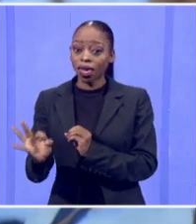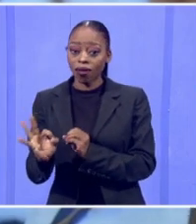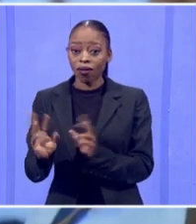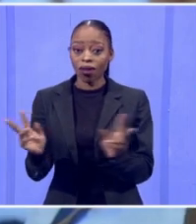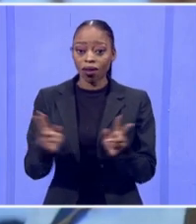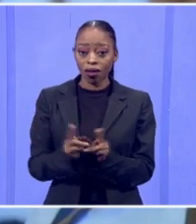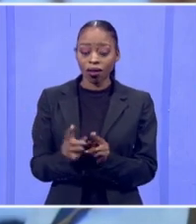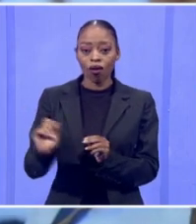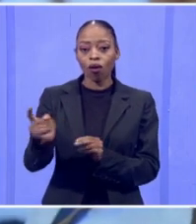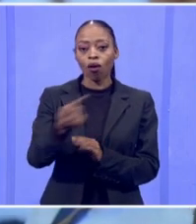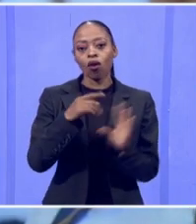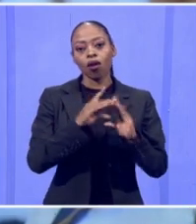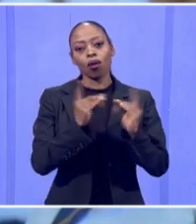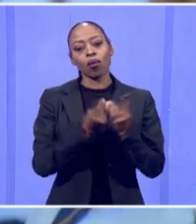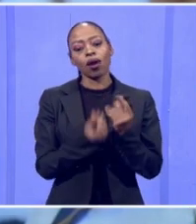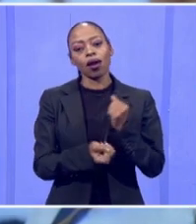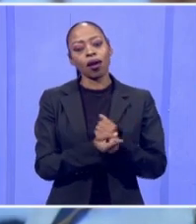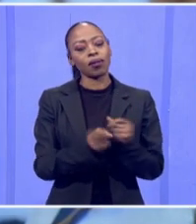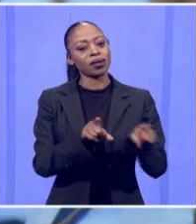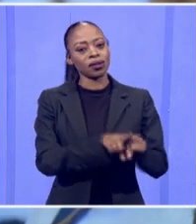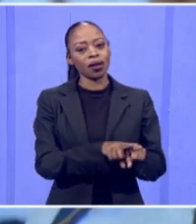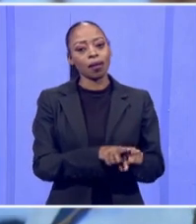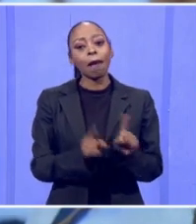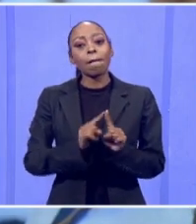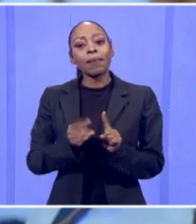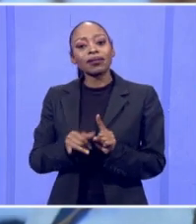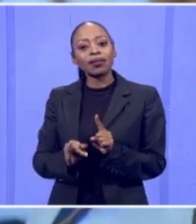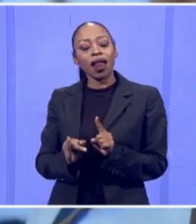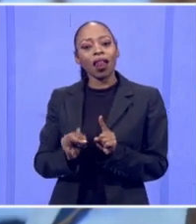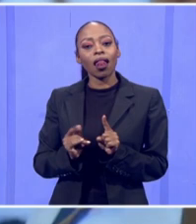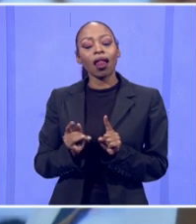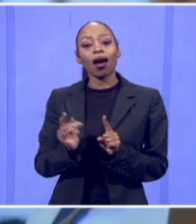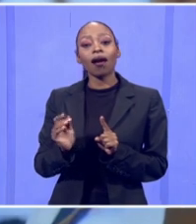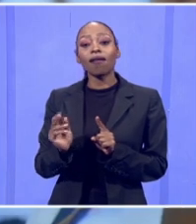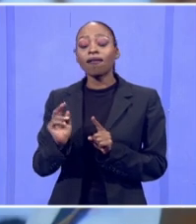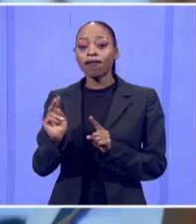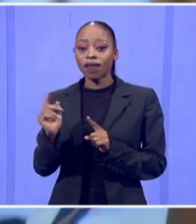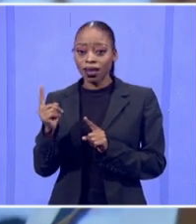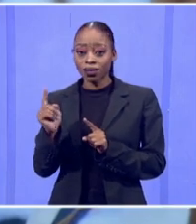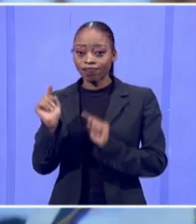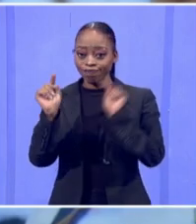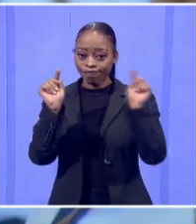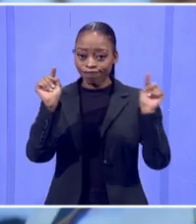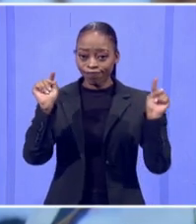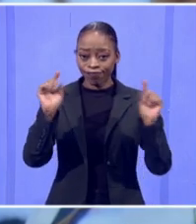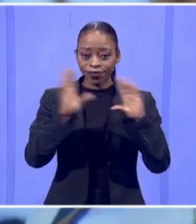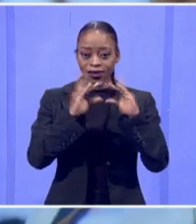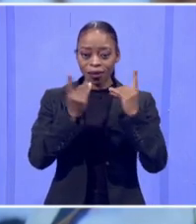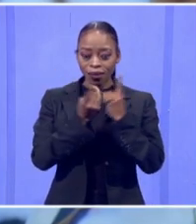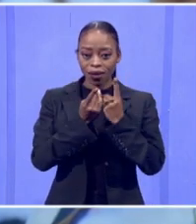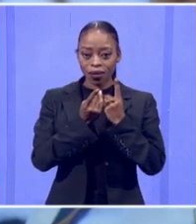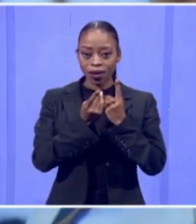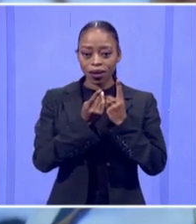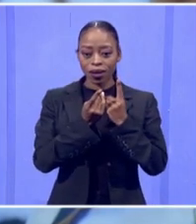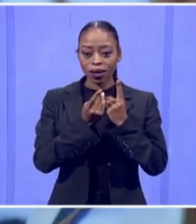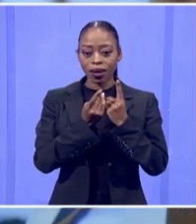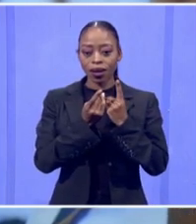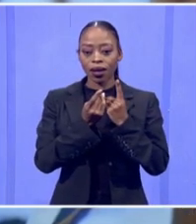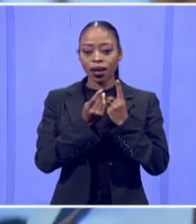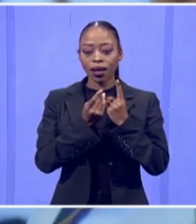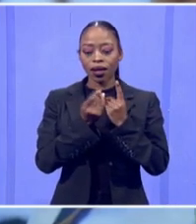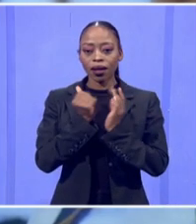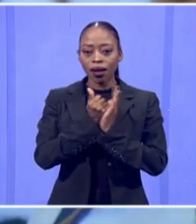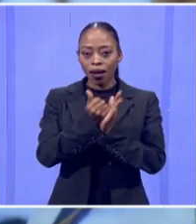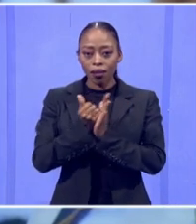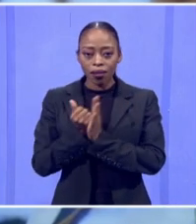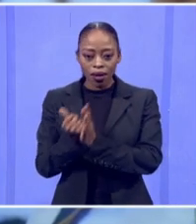every department must cut their budget. But we then take all other departments' monies and redirect it where there are cuts in